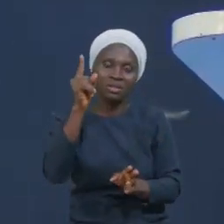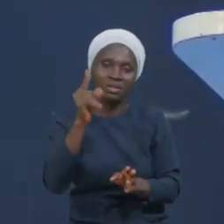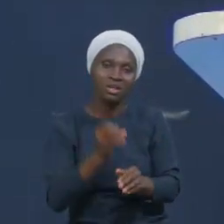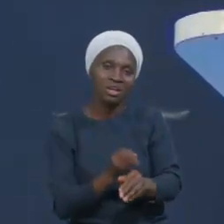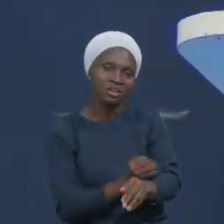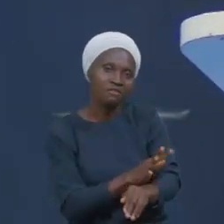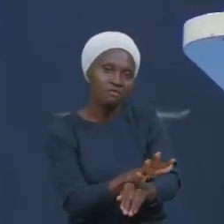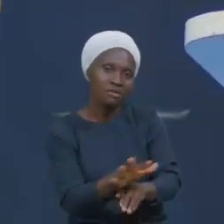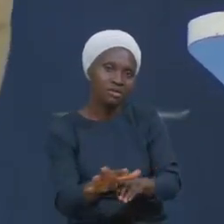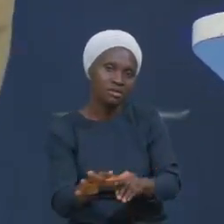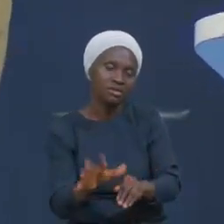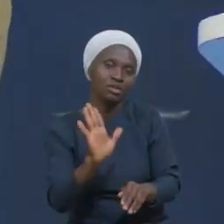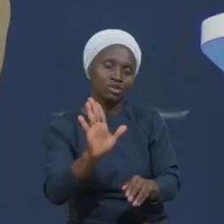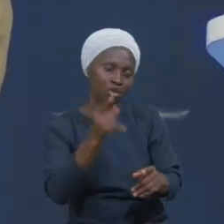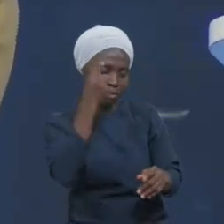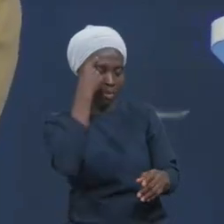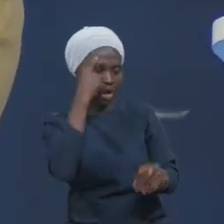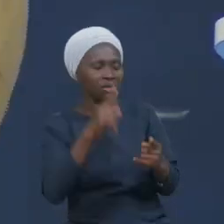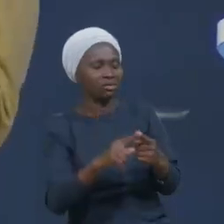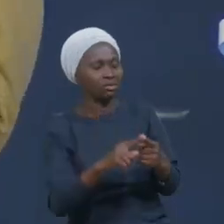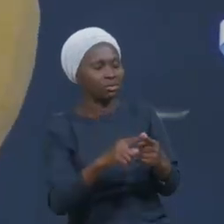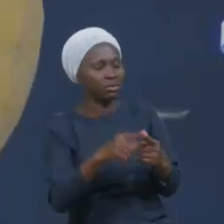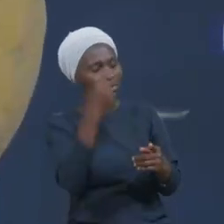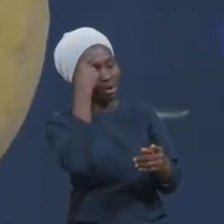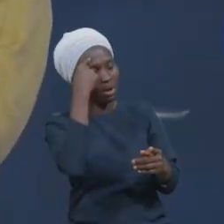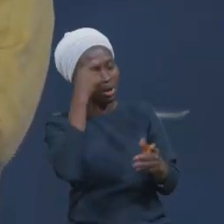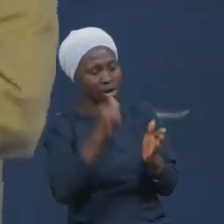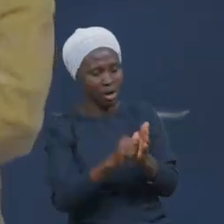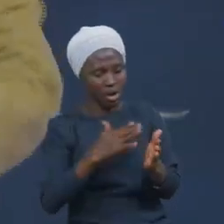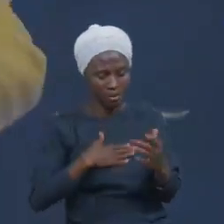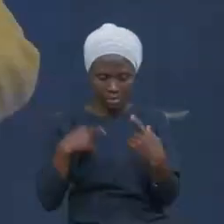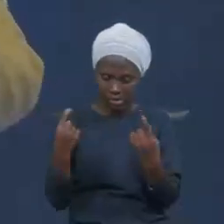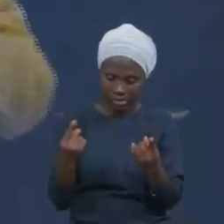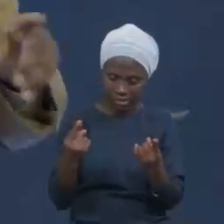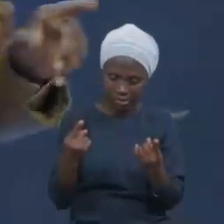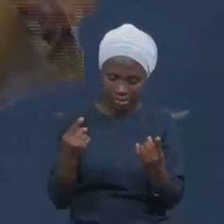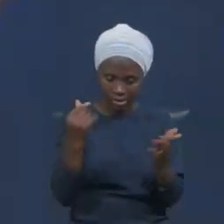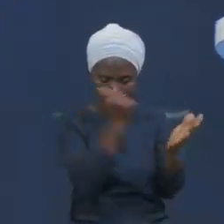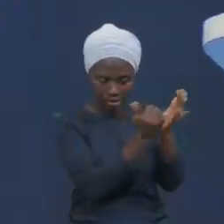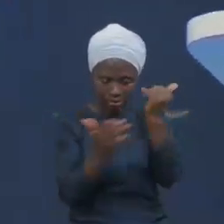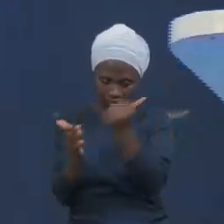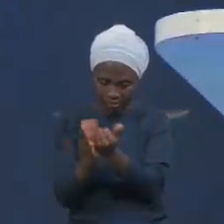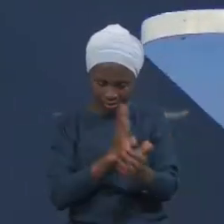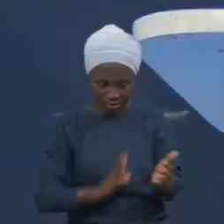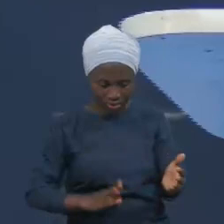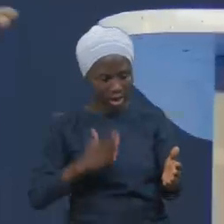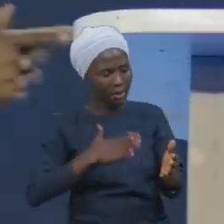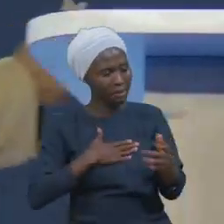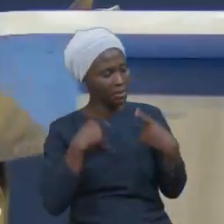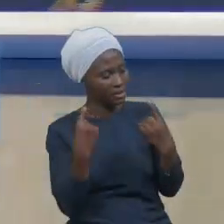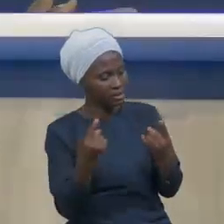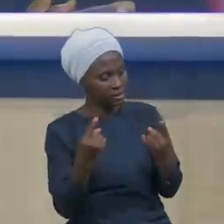to say, my sin crucified Christ, my sin nailed